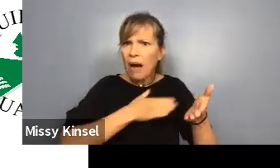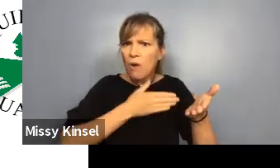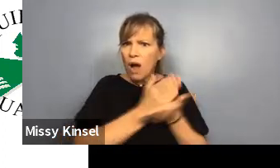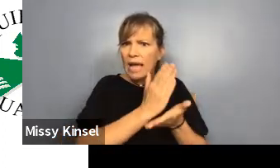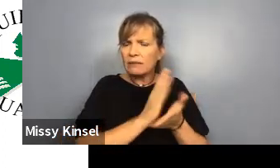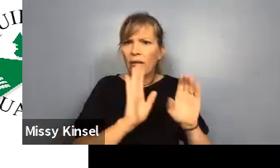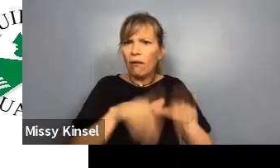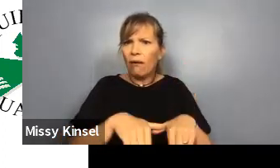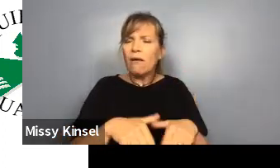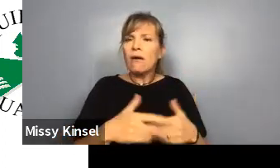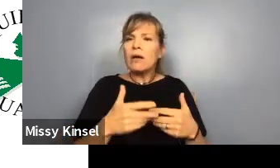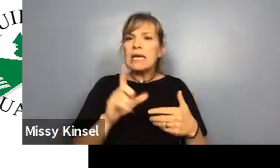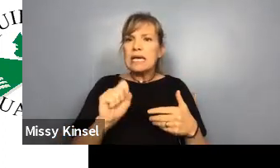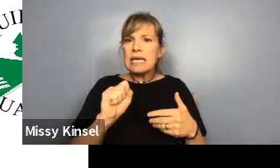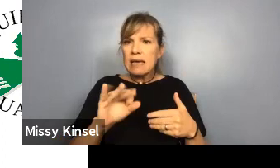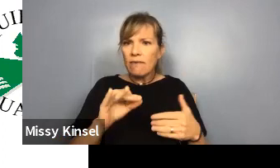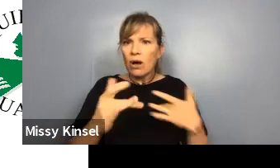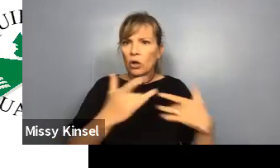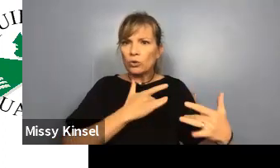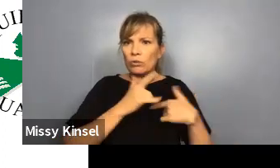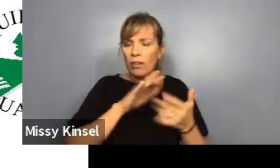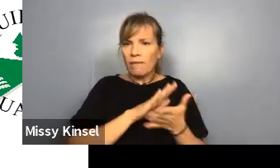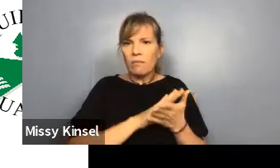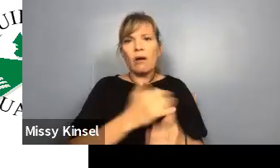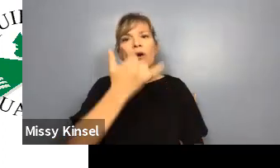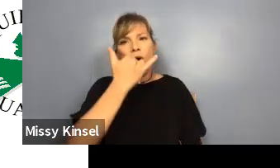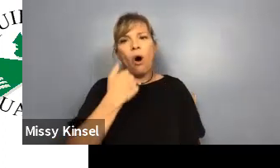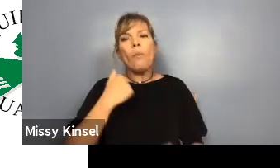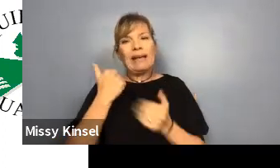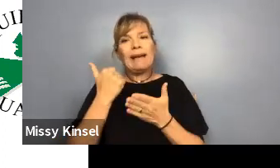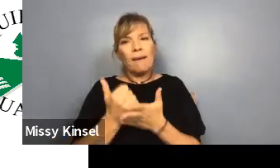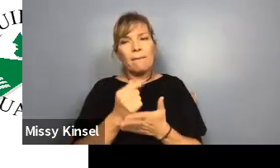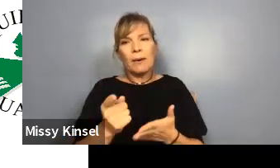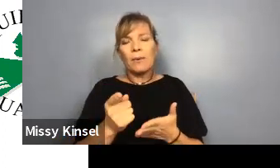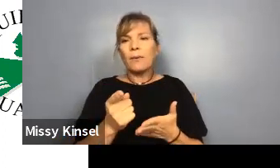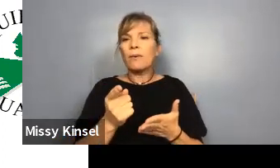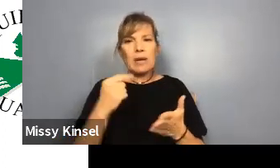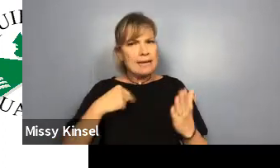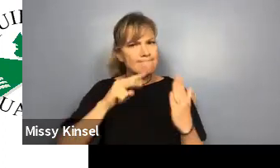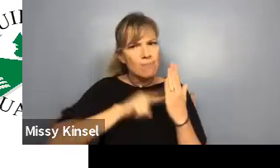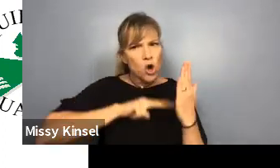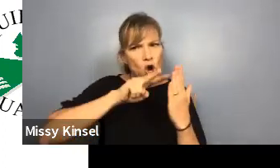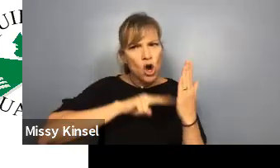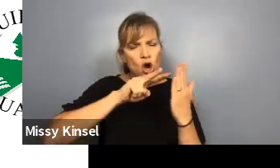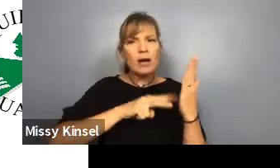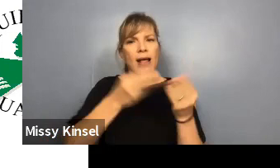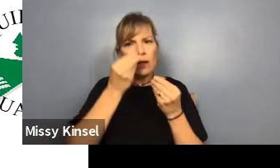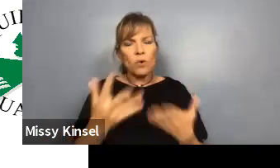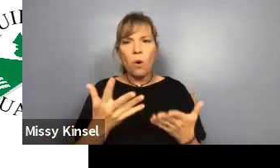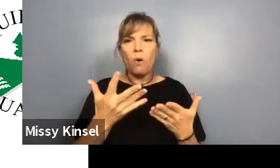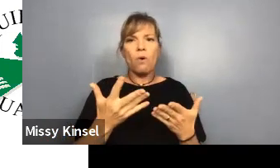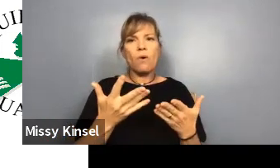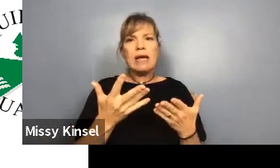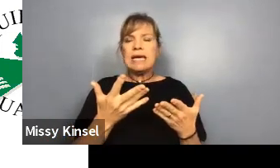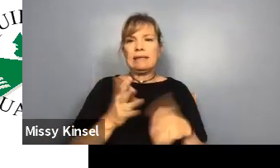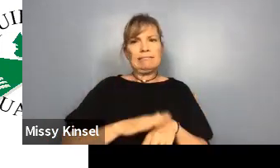you know, what it was, if you have any concerns at all, give us a call. We can help you, you know, take a look at it and let you know whether we would